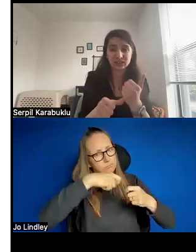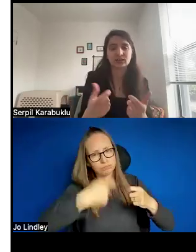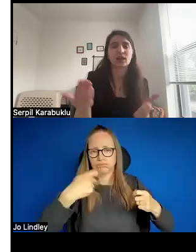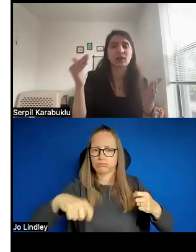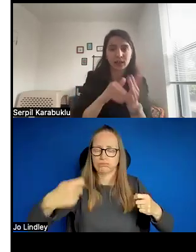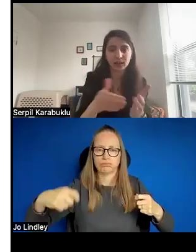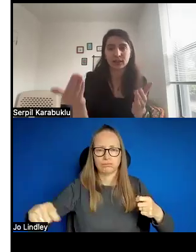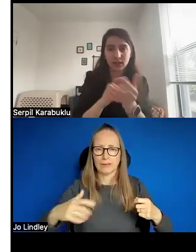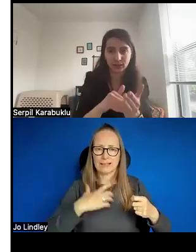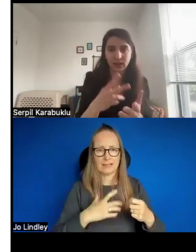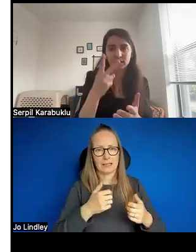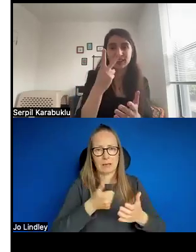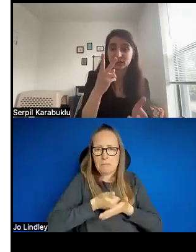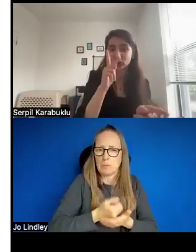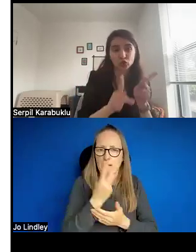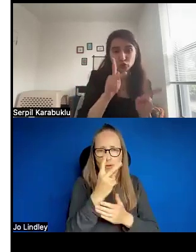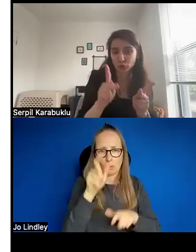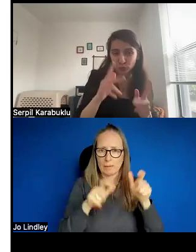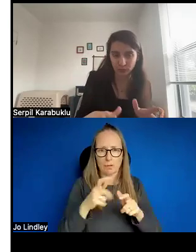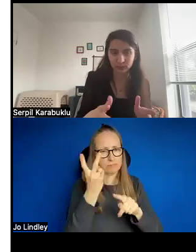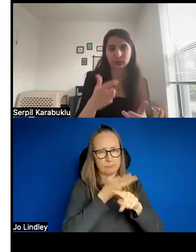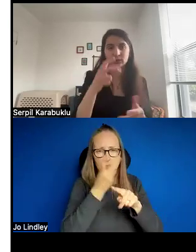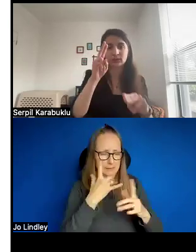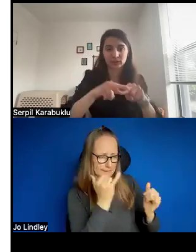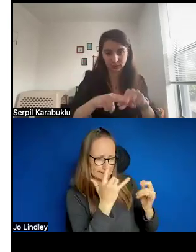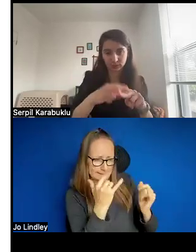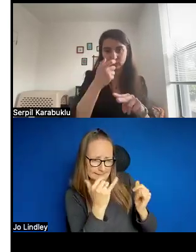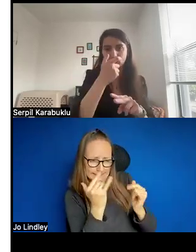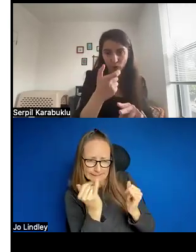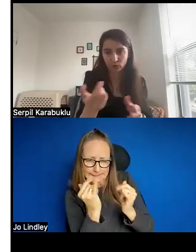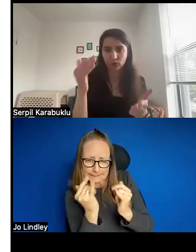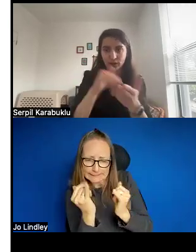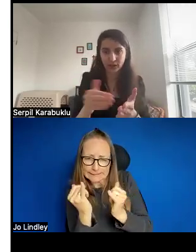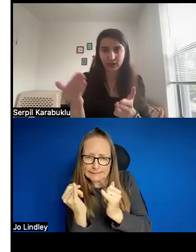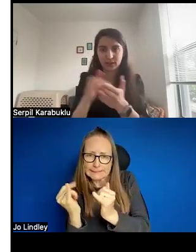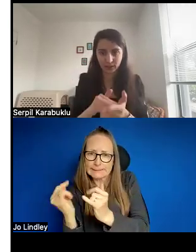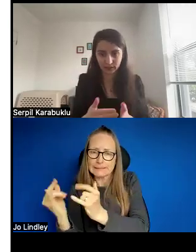requiring at least two people going over and over hours of recordings.